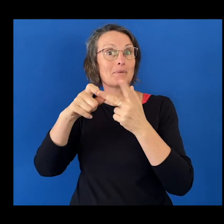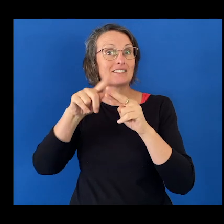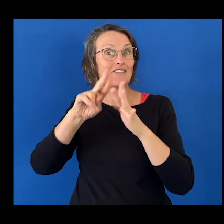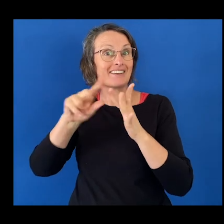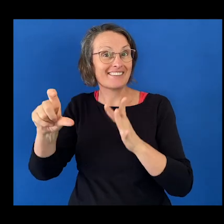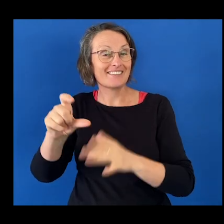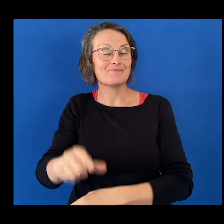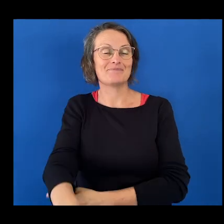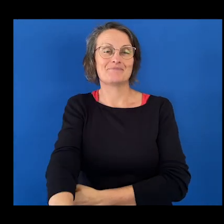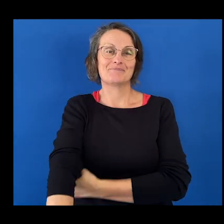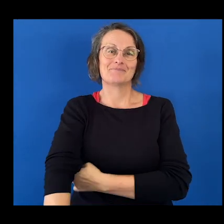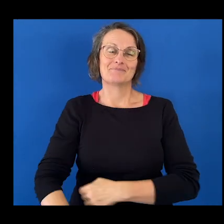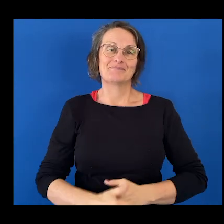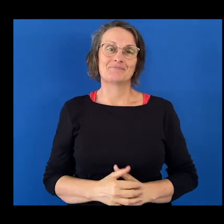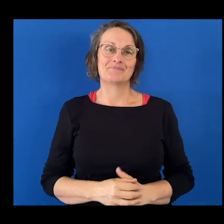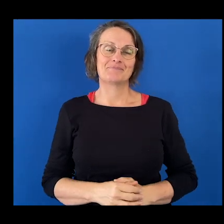Pacific.